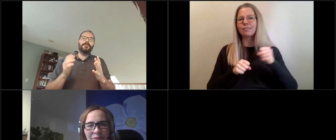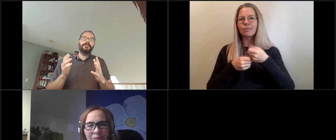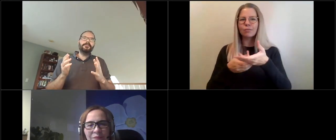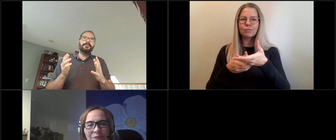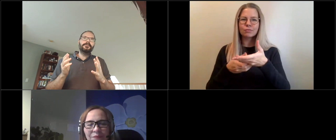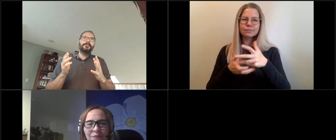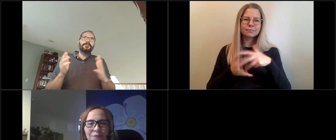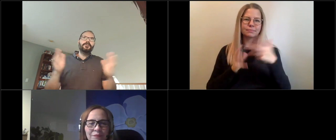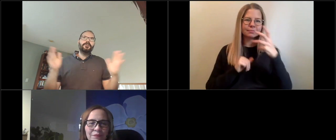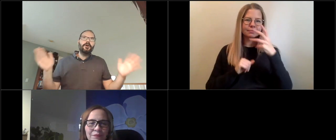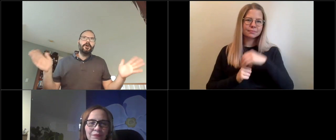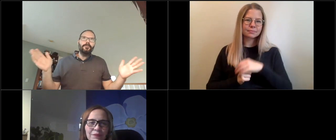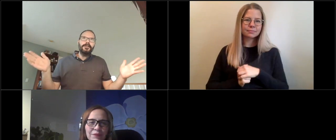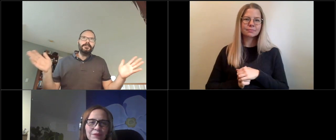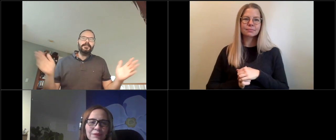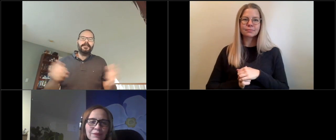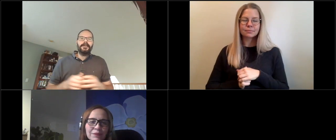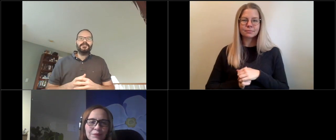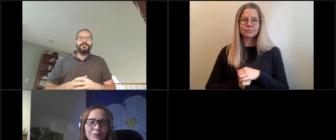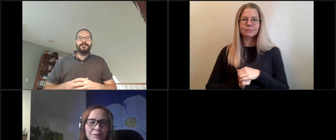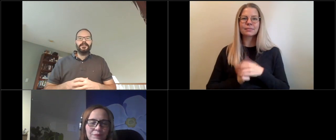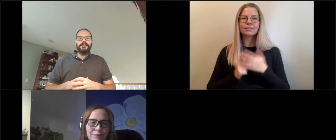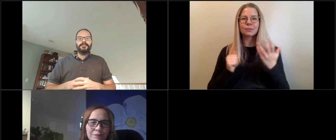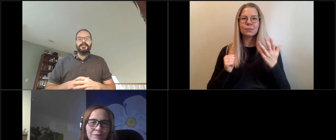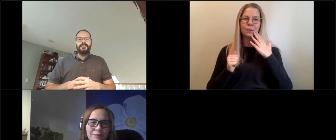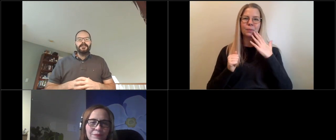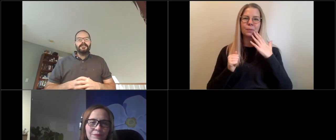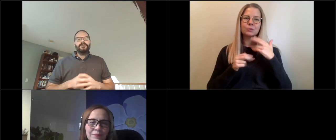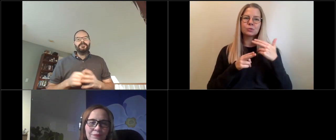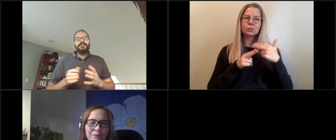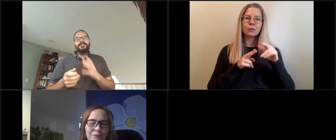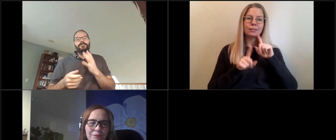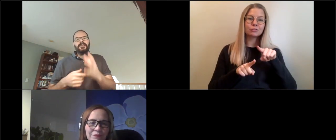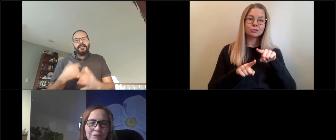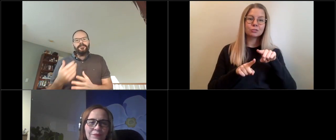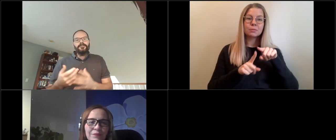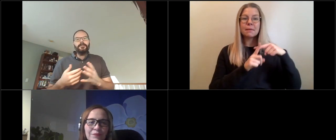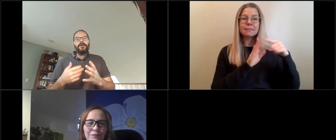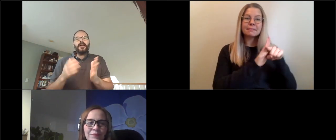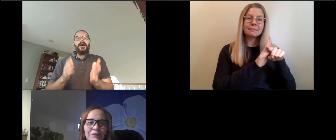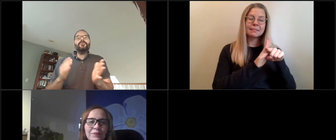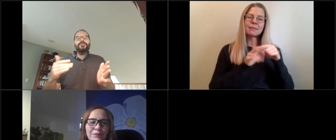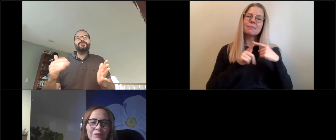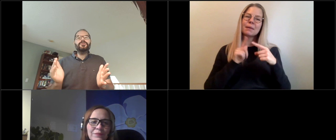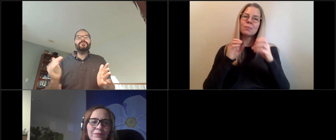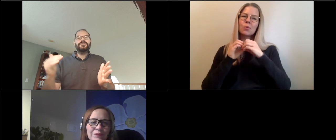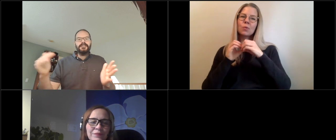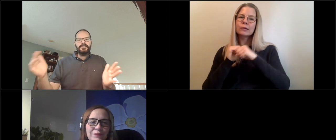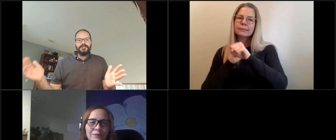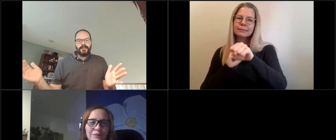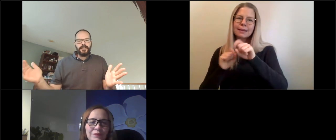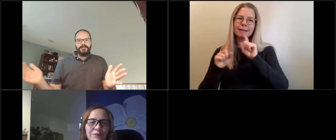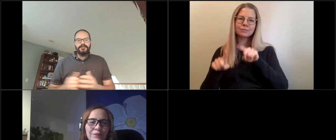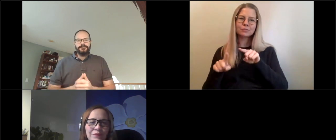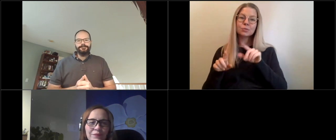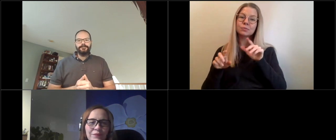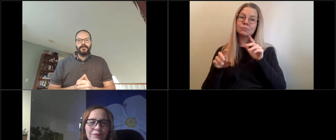So my long-winded answer is that you need to be careful about how you use these